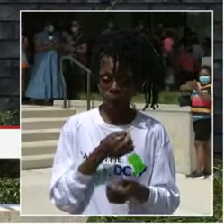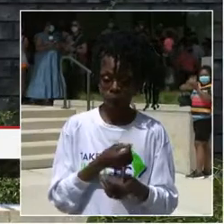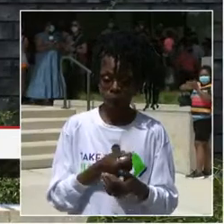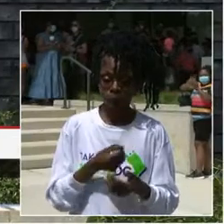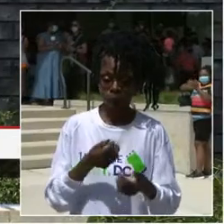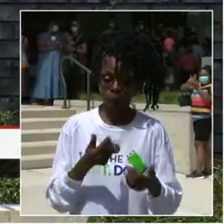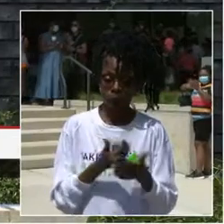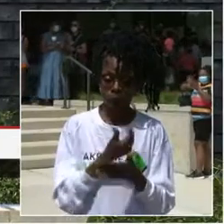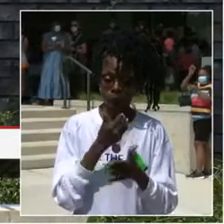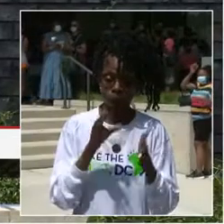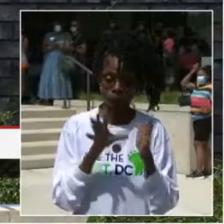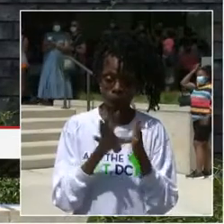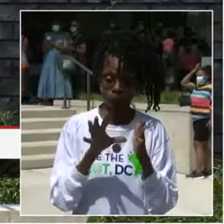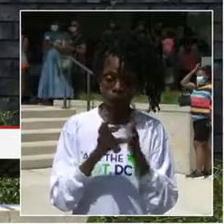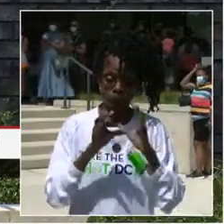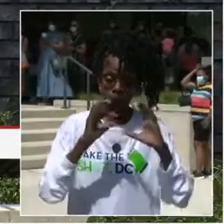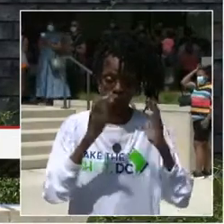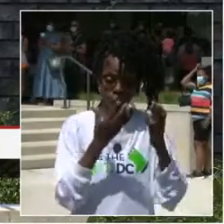applause.